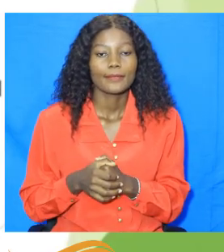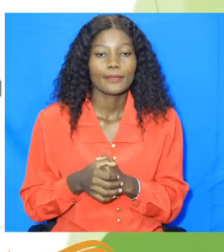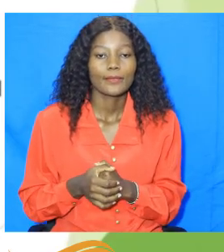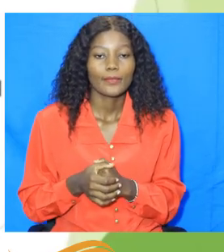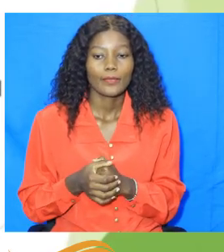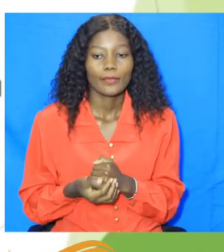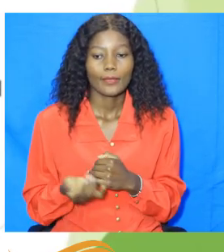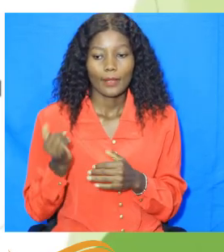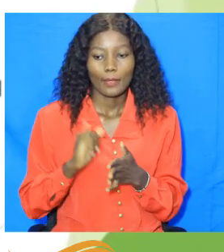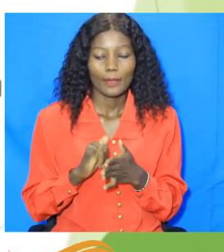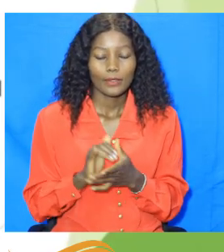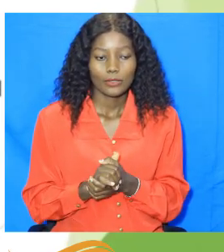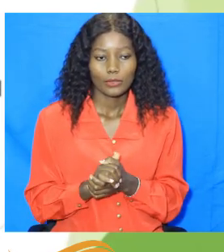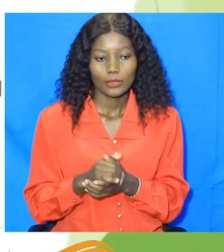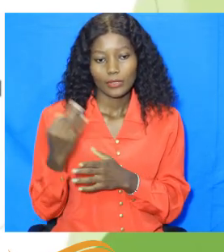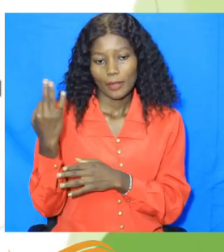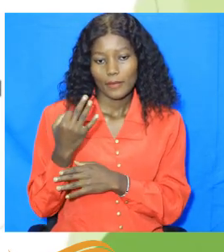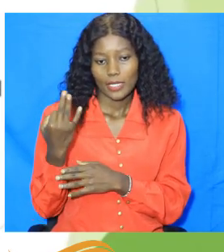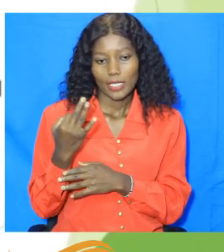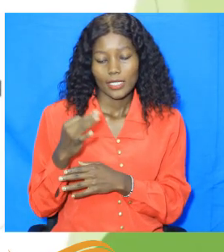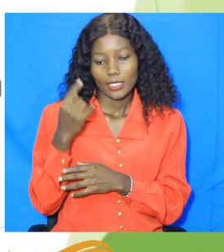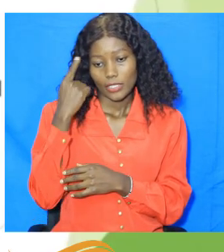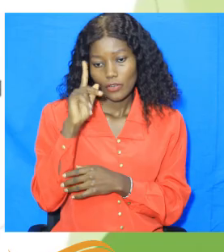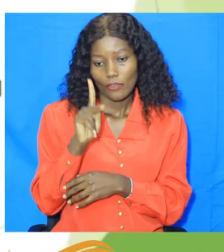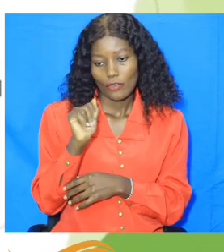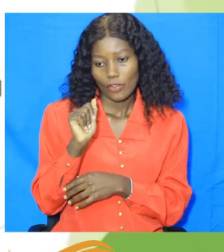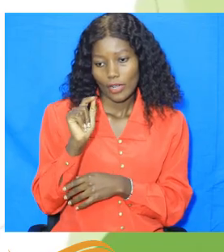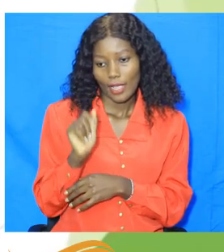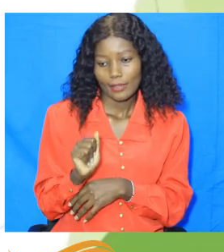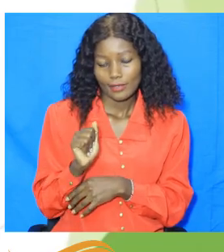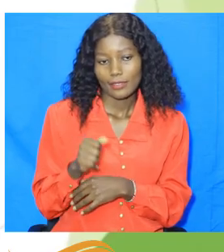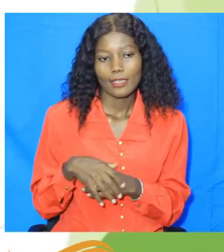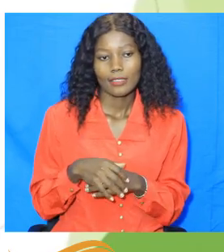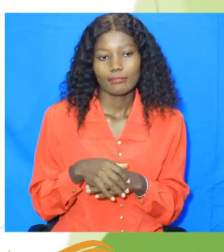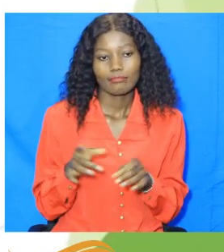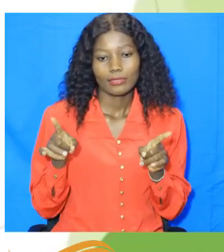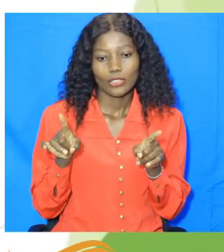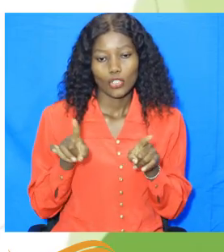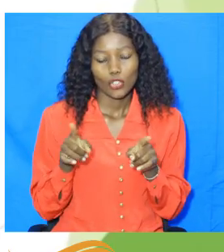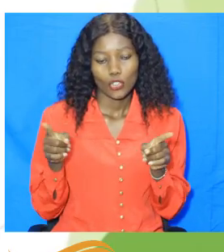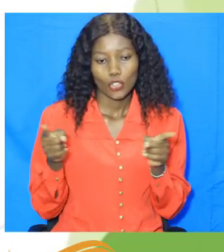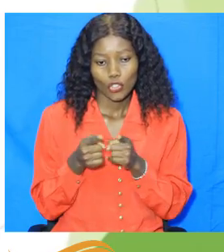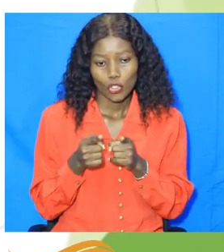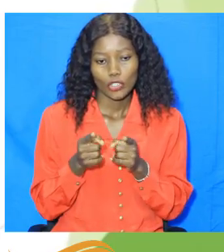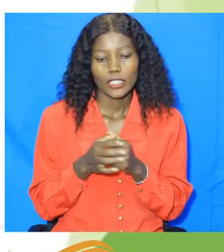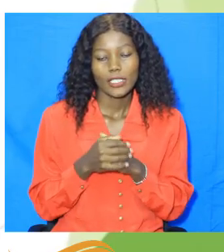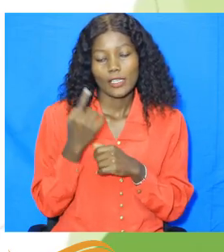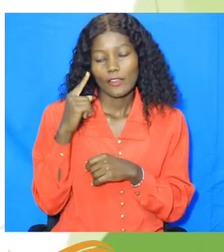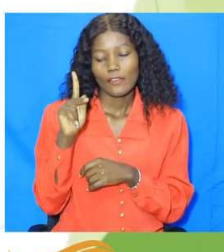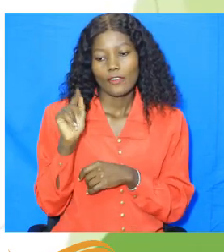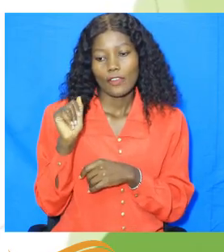that was the presentation for kata. Briefly, the rules for kata